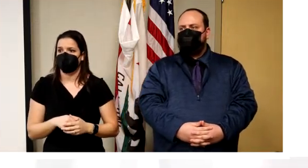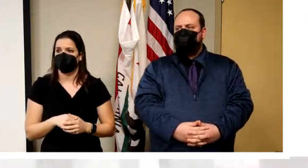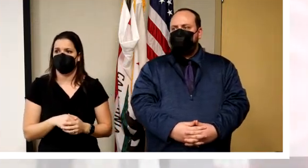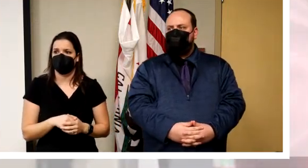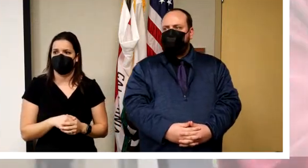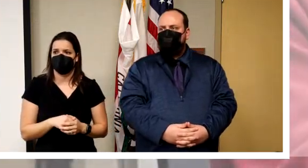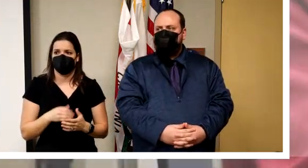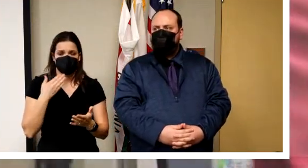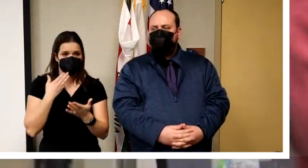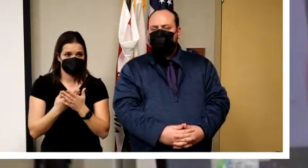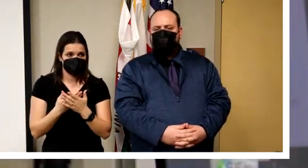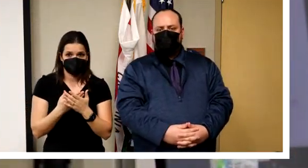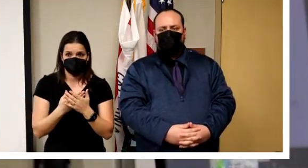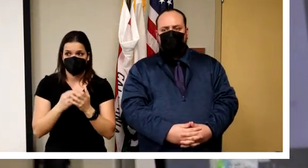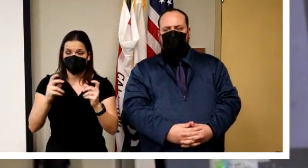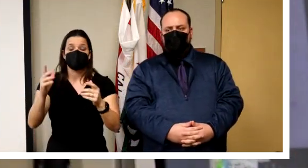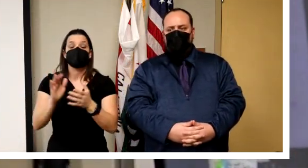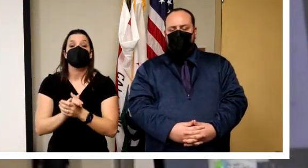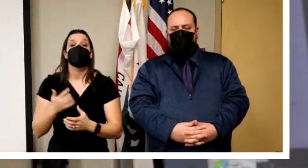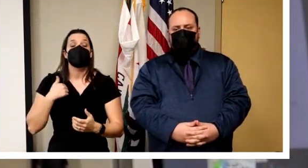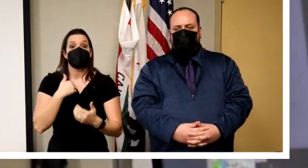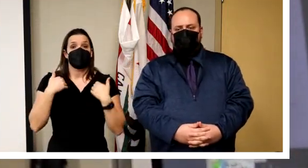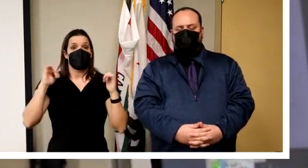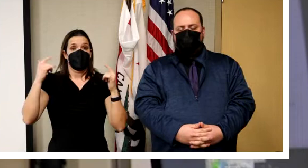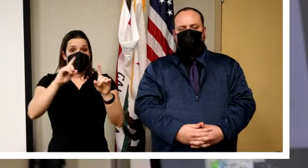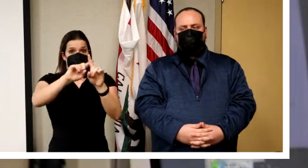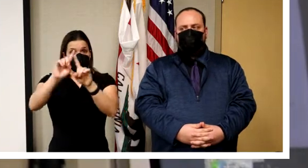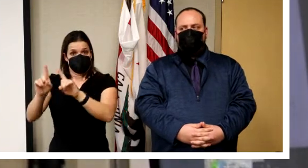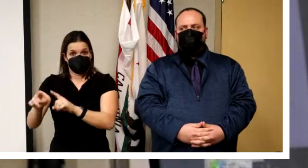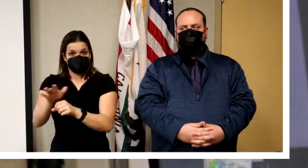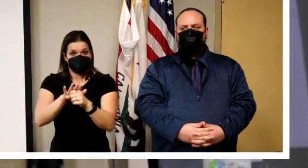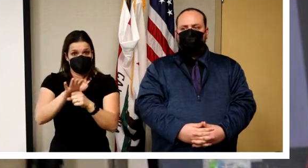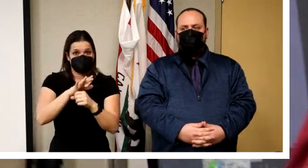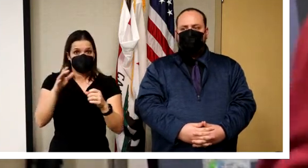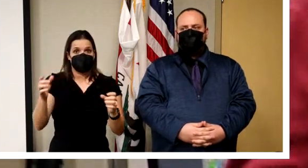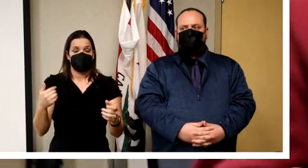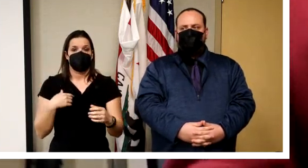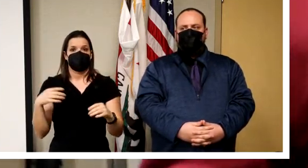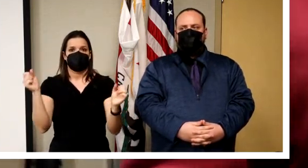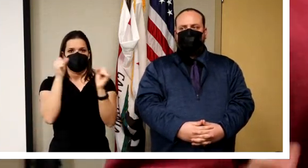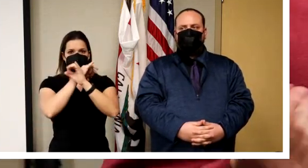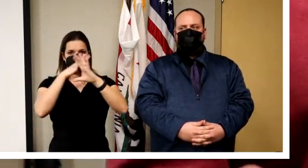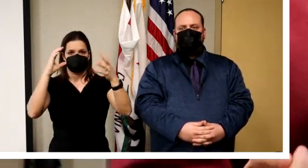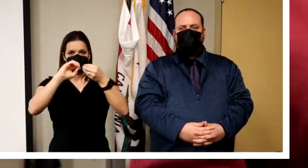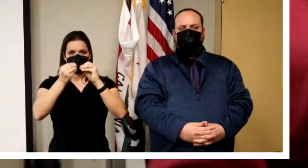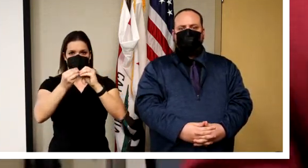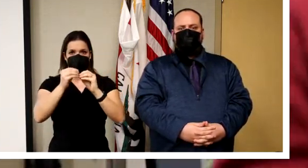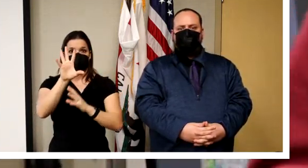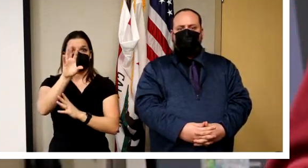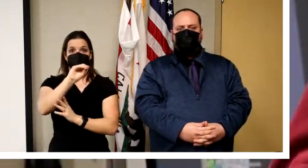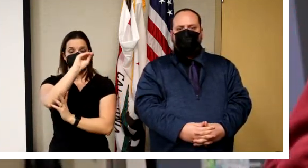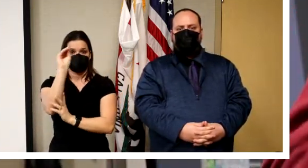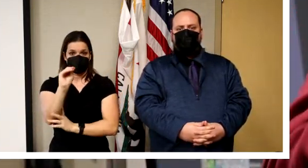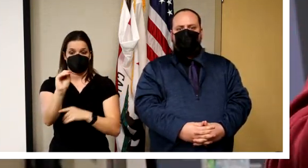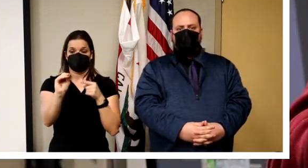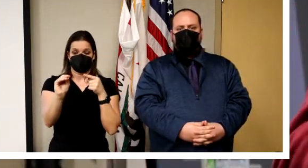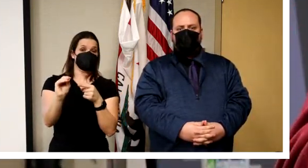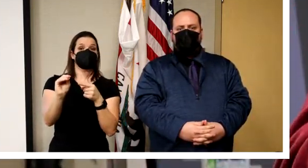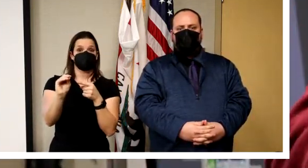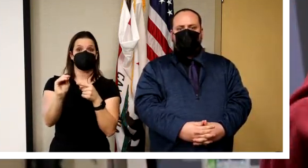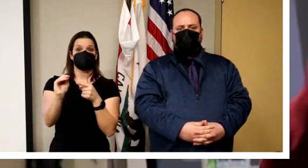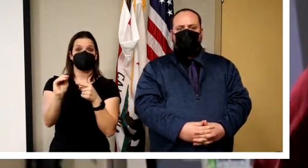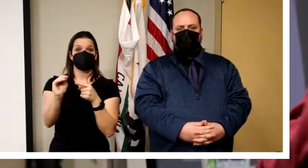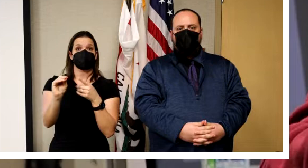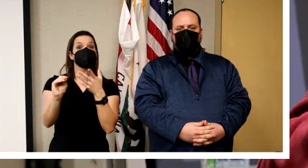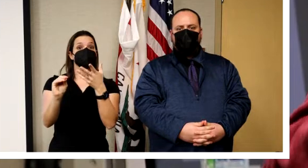You tracking, gentlemen? Okay, good deal. So we have those for all the different districts, and the magical number here is 50%, right? So